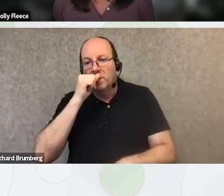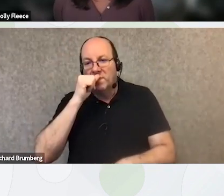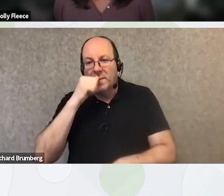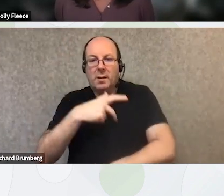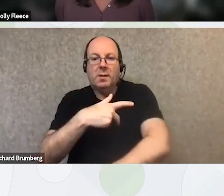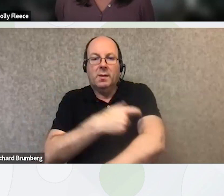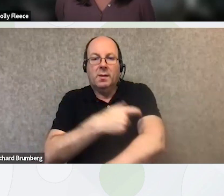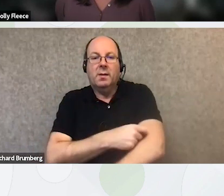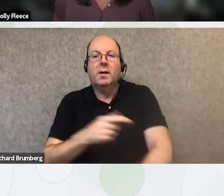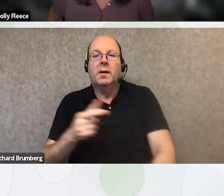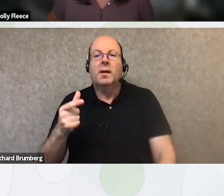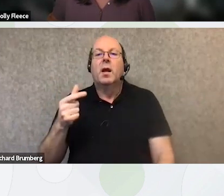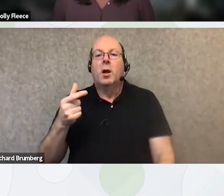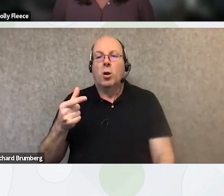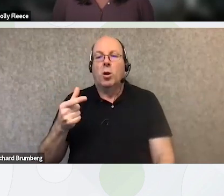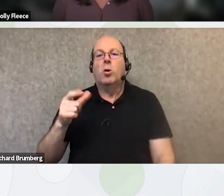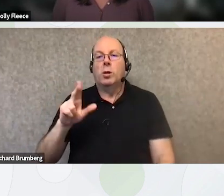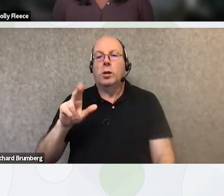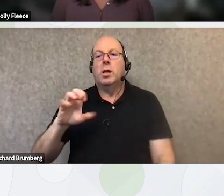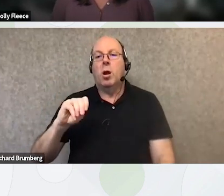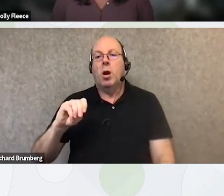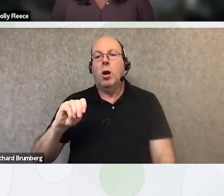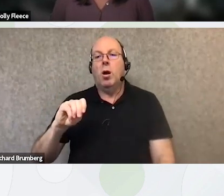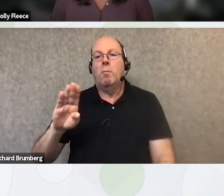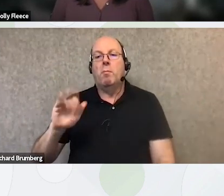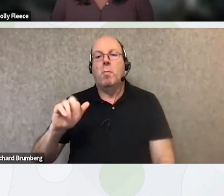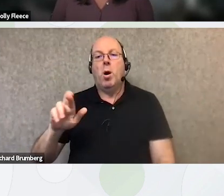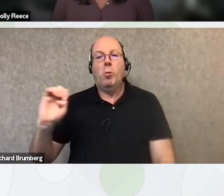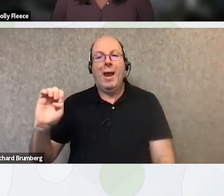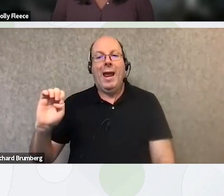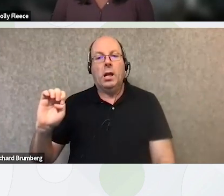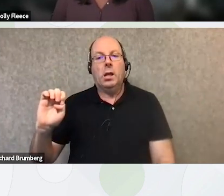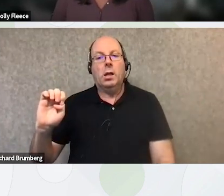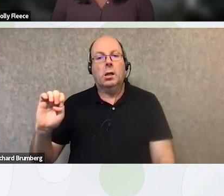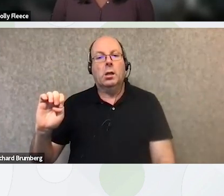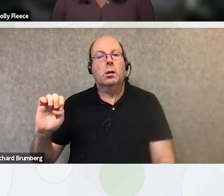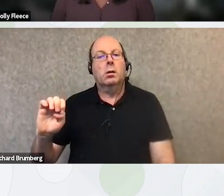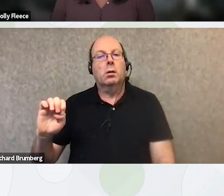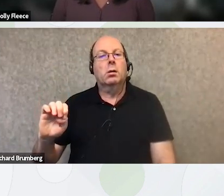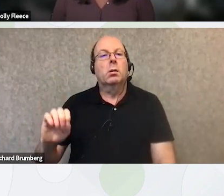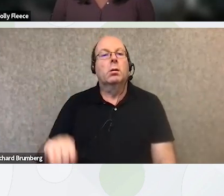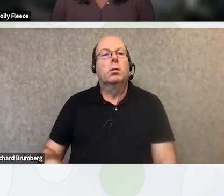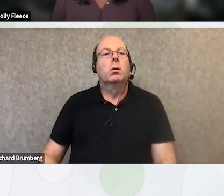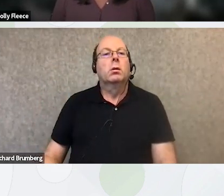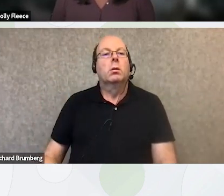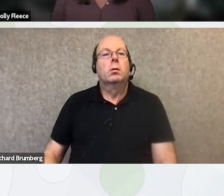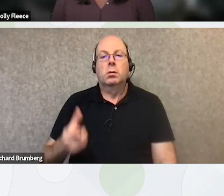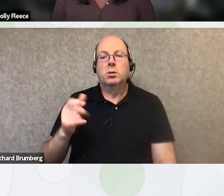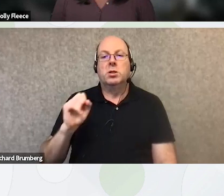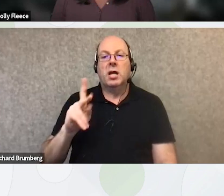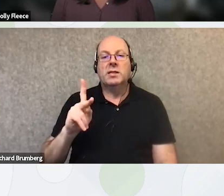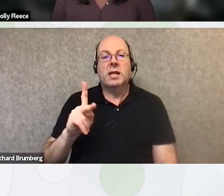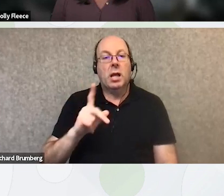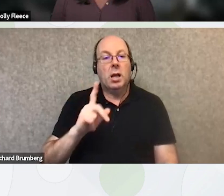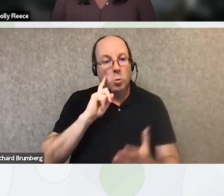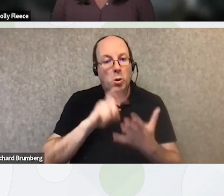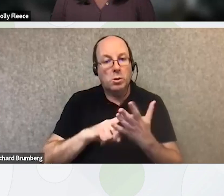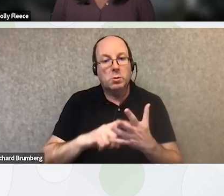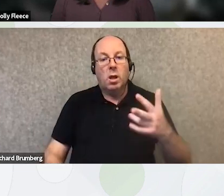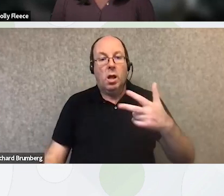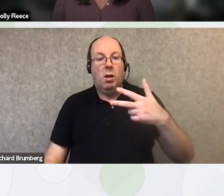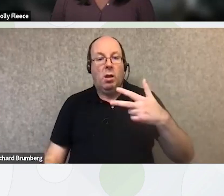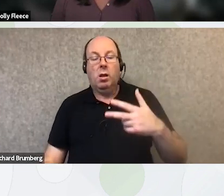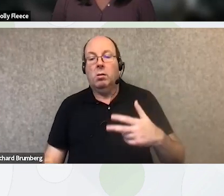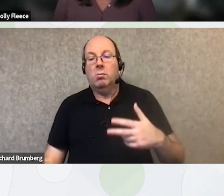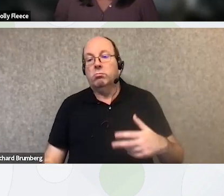Guillain-Barré. And so you can see in both of these for the GSK arm, there were 3 cases out